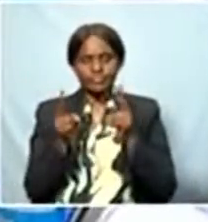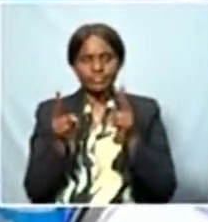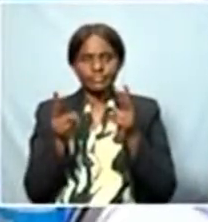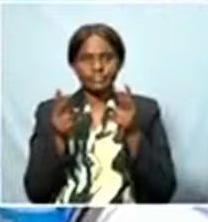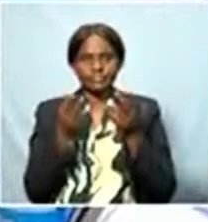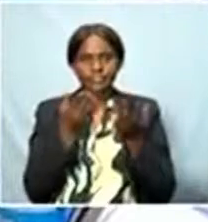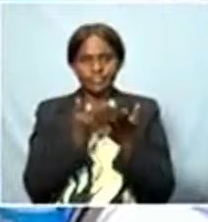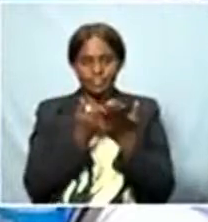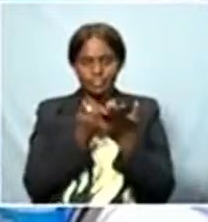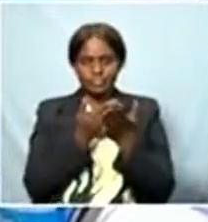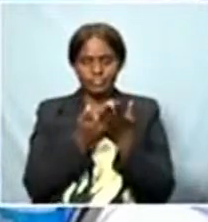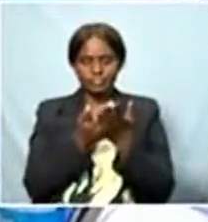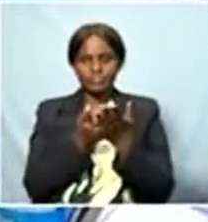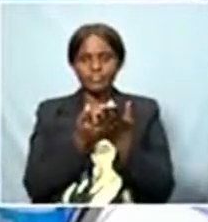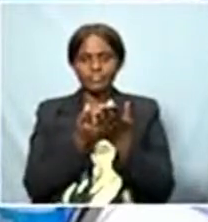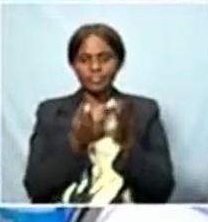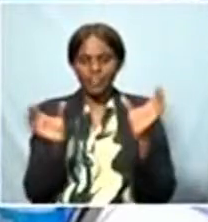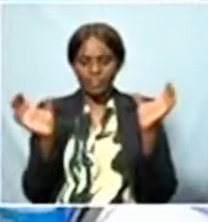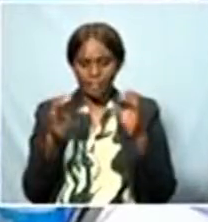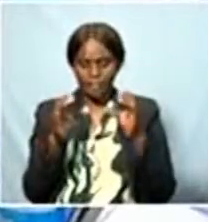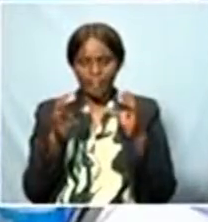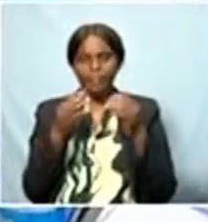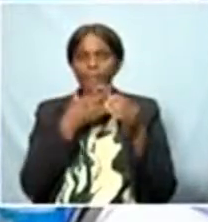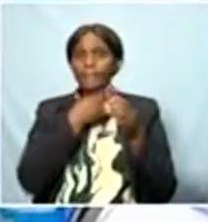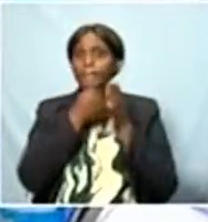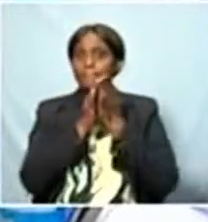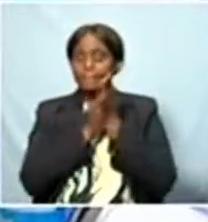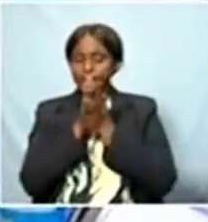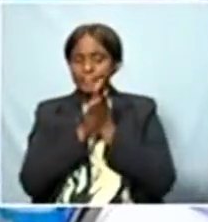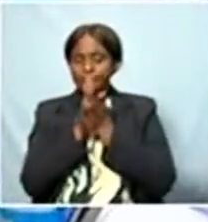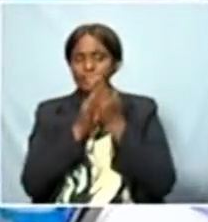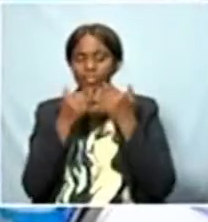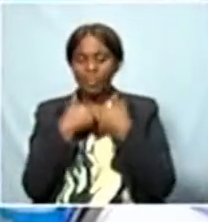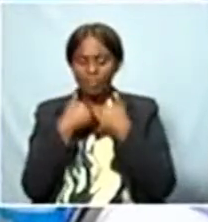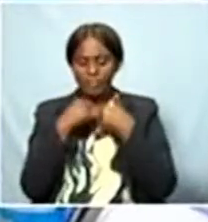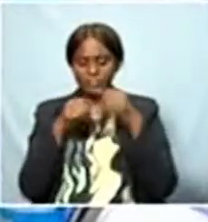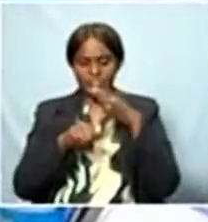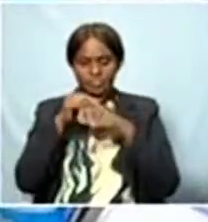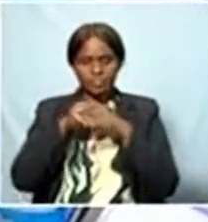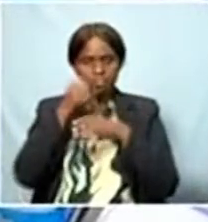this committee to take keen interest to find out